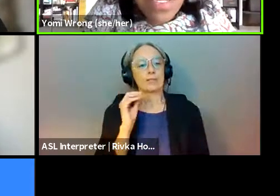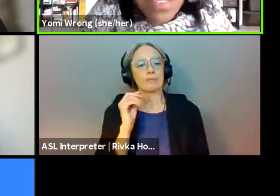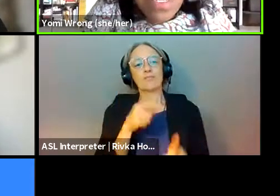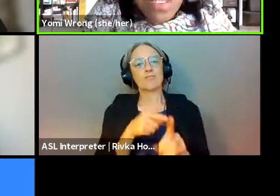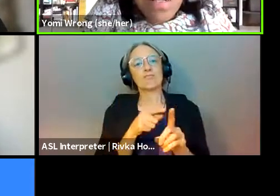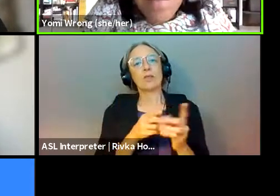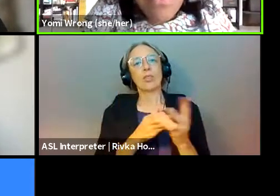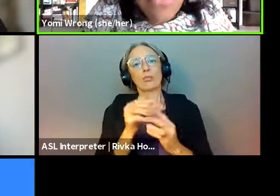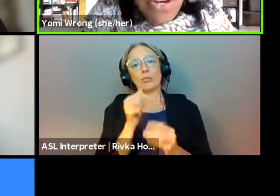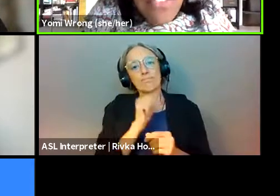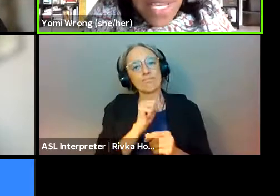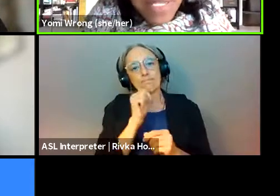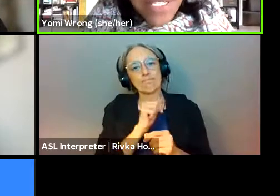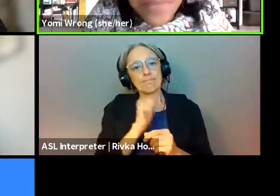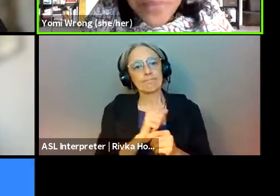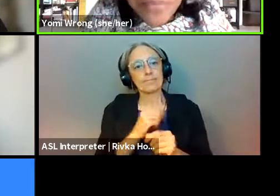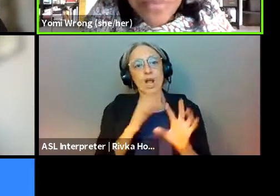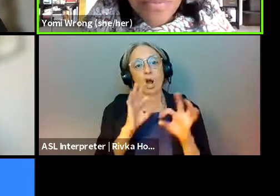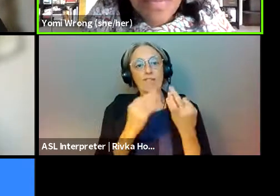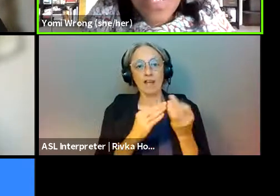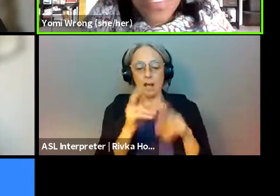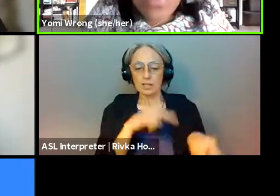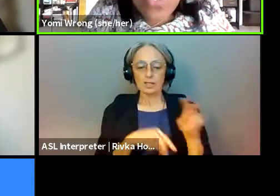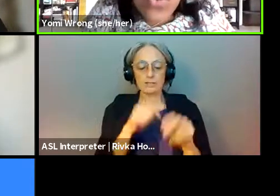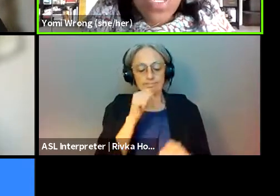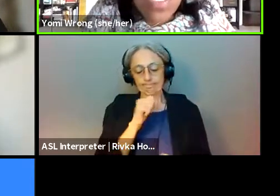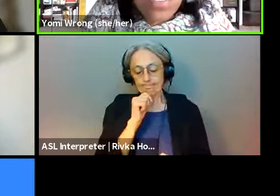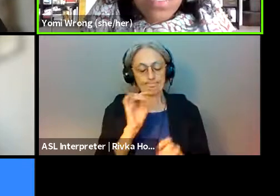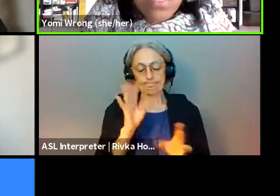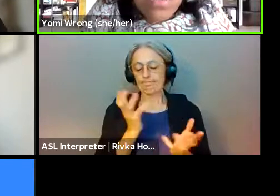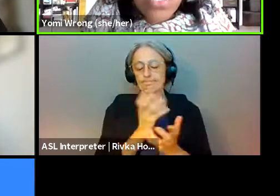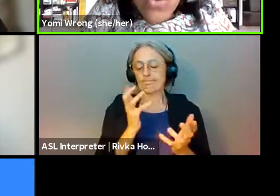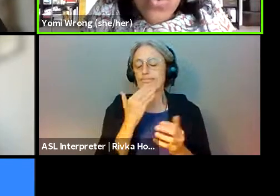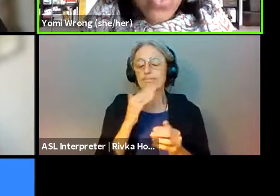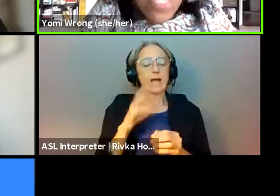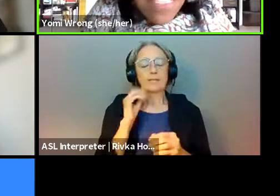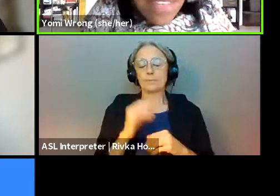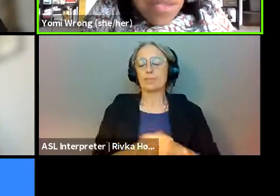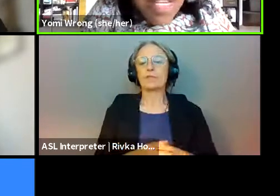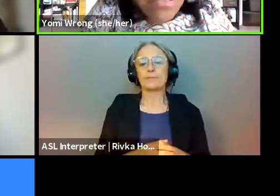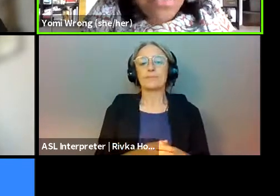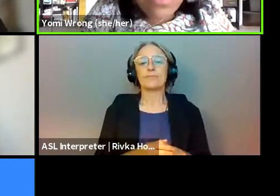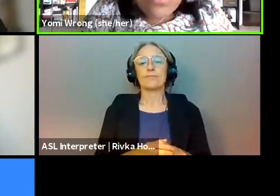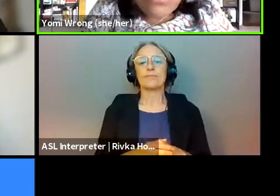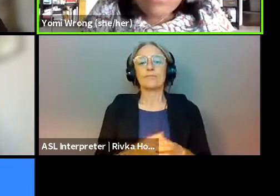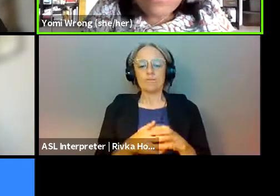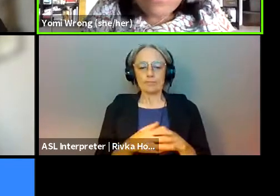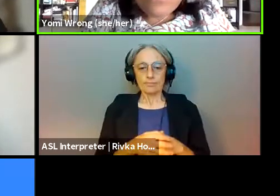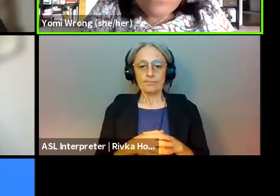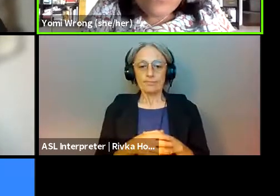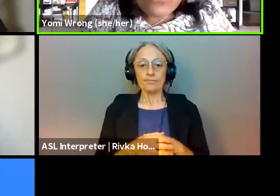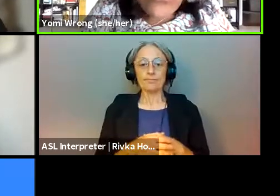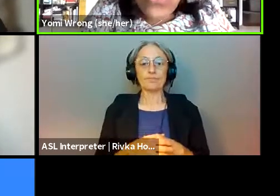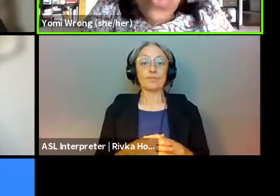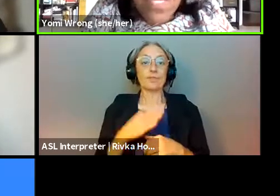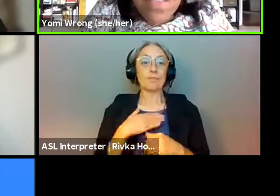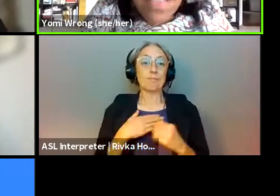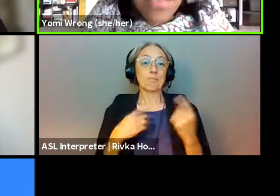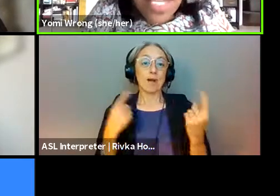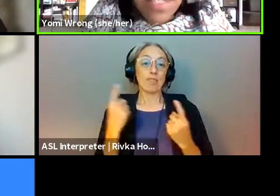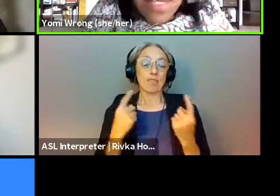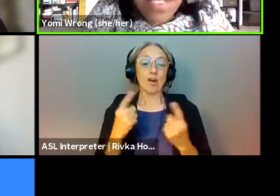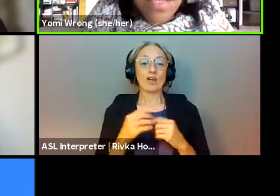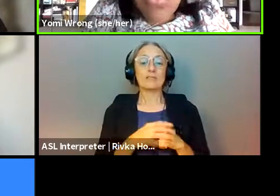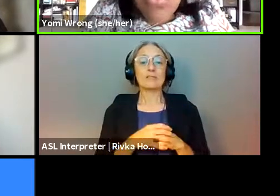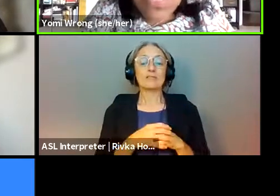him and for our family. And so, what I think about is just the way that